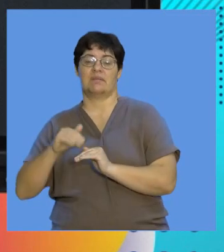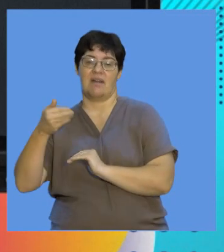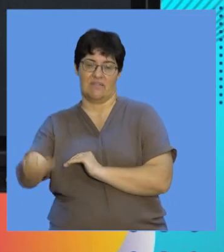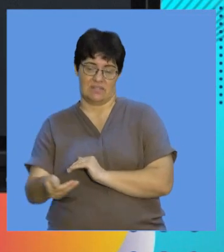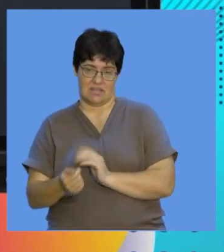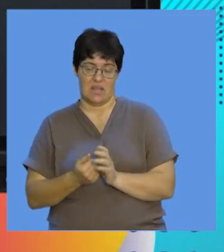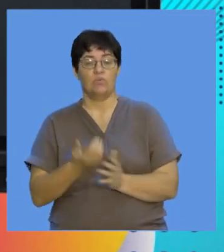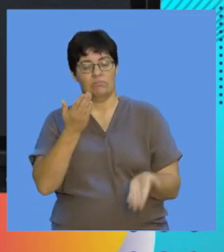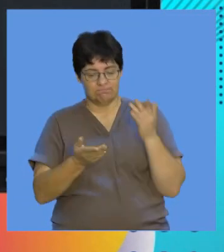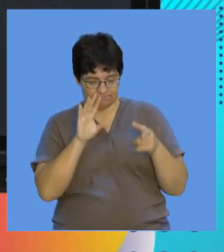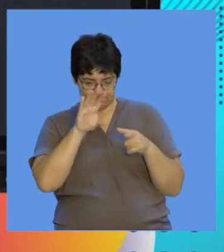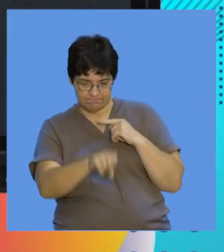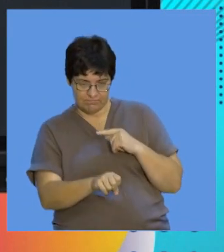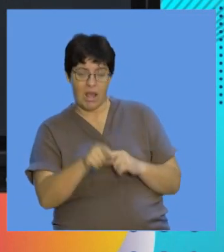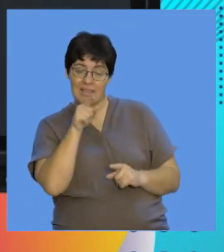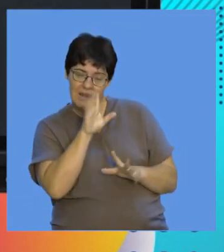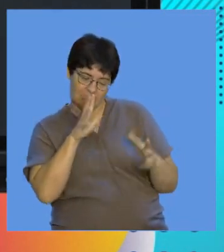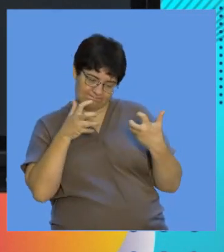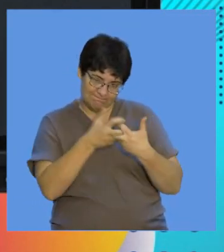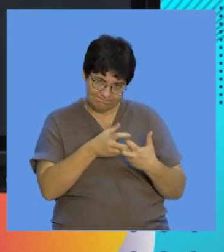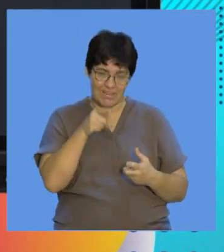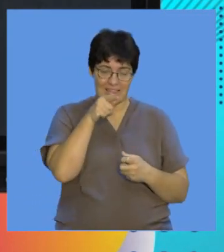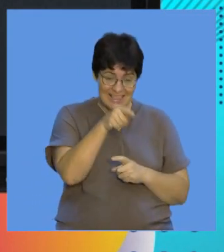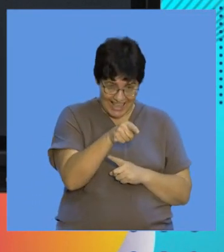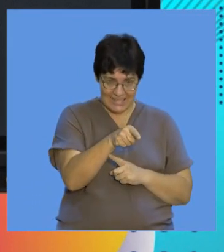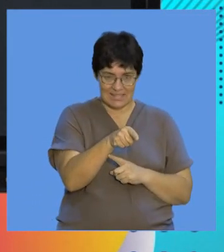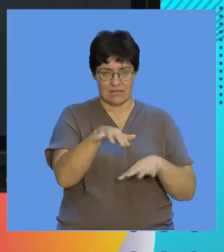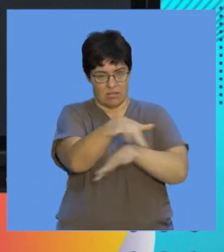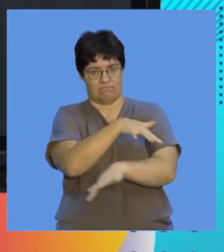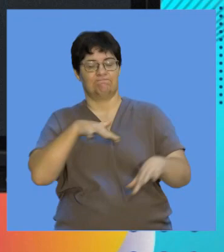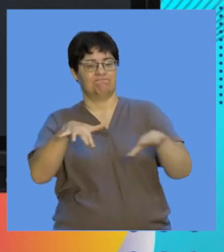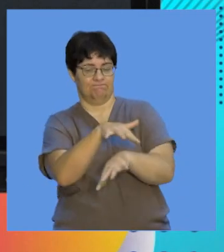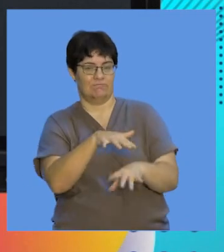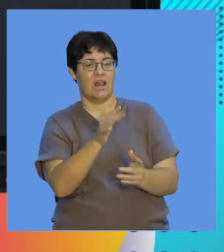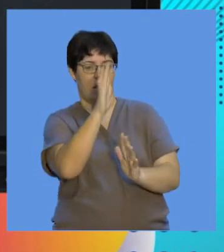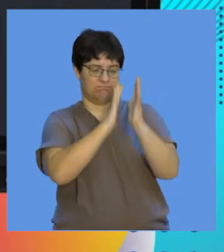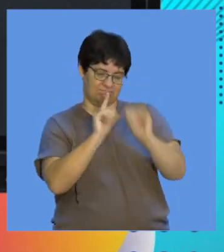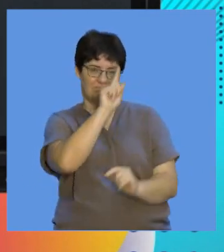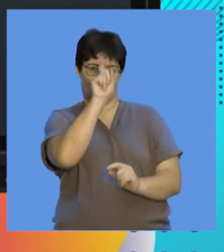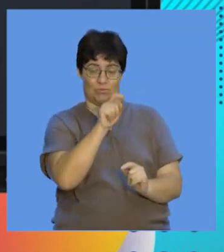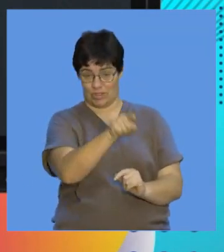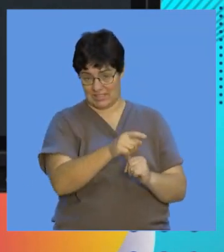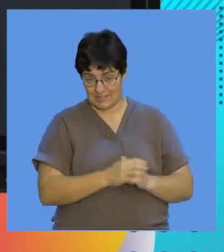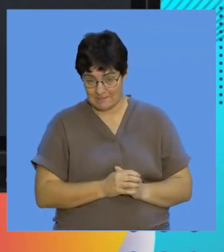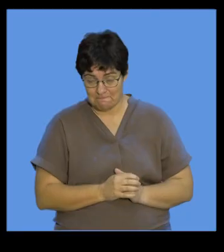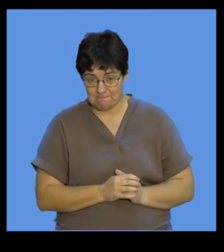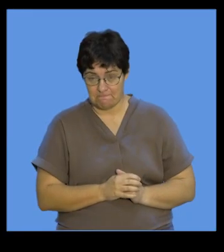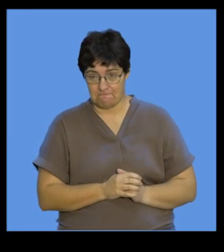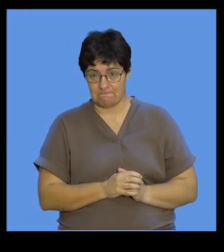makes sense for that, for the circumstance, for whatever the question gives us,